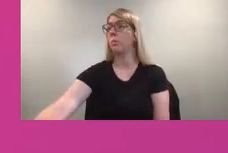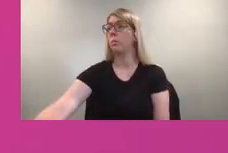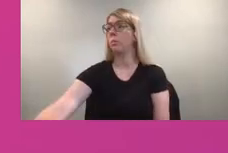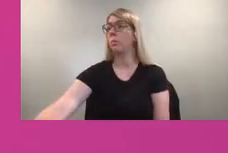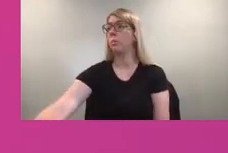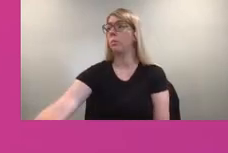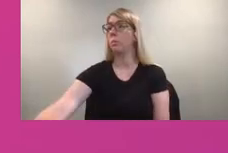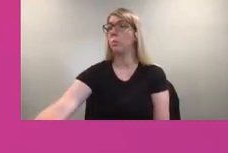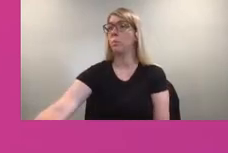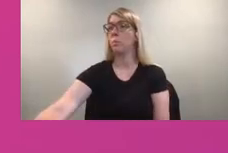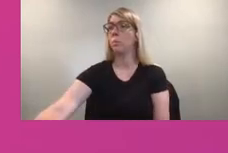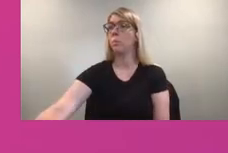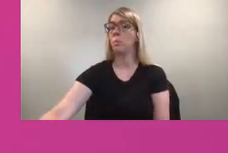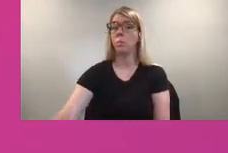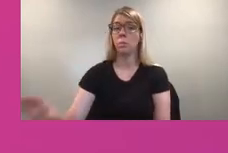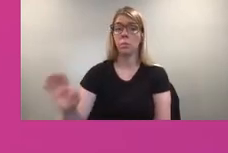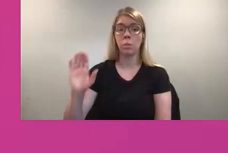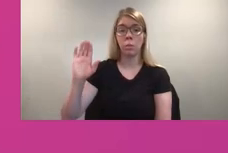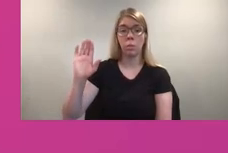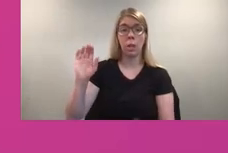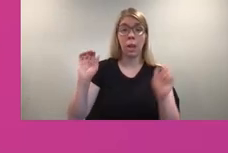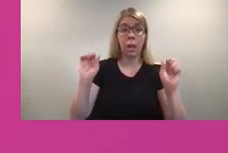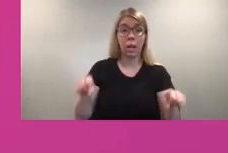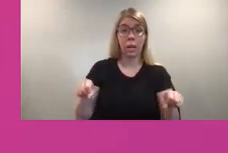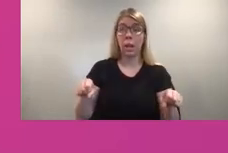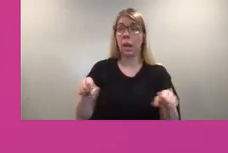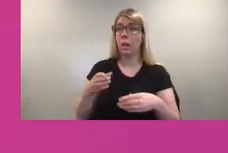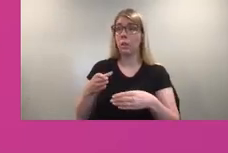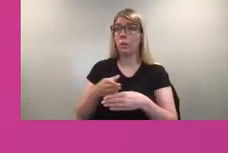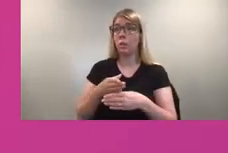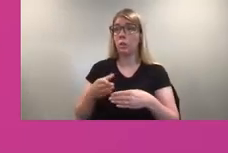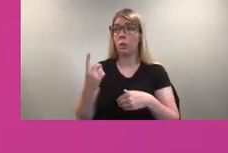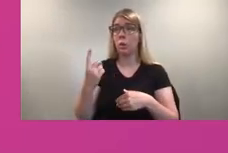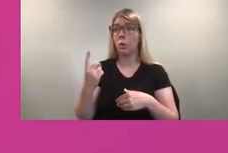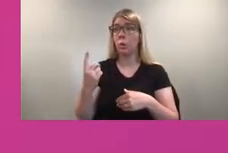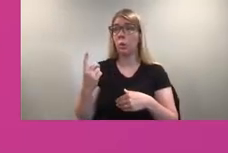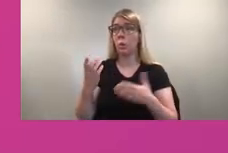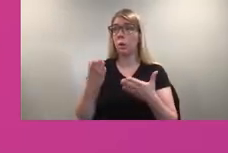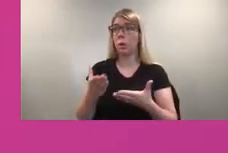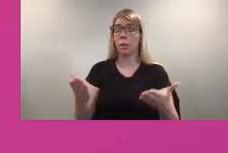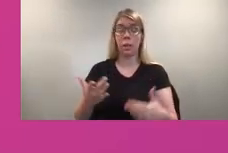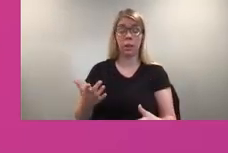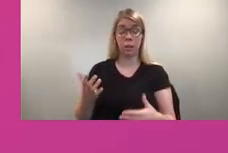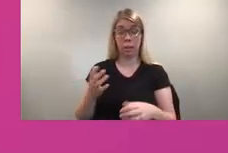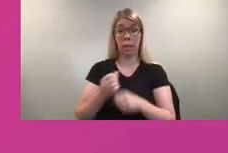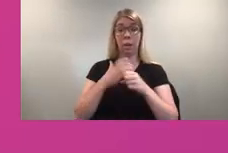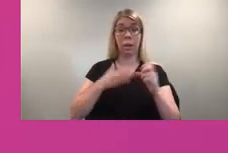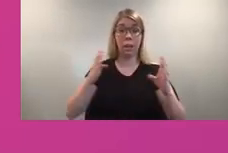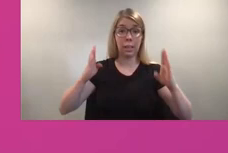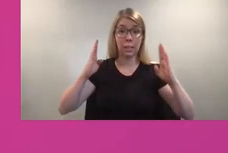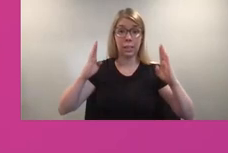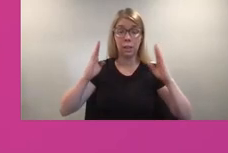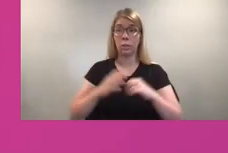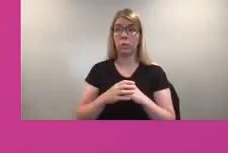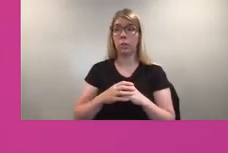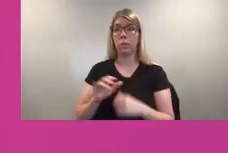I can share one thing that got my attention. It might be a further down the line idea, but